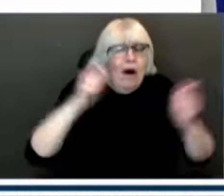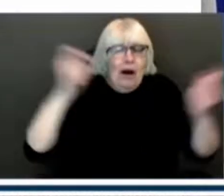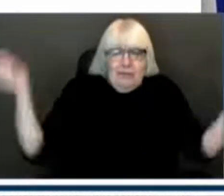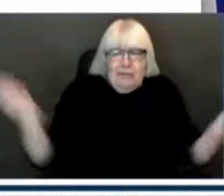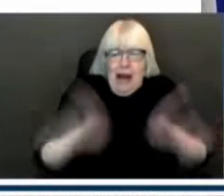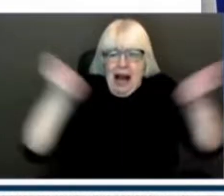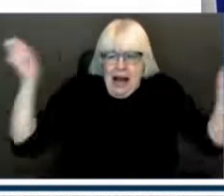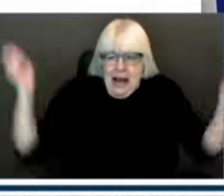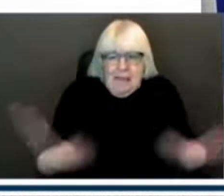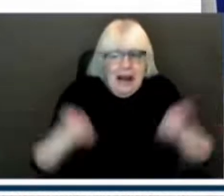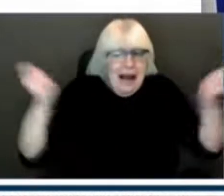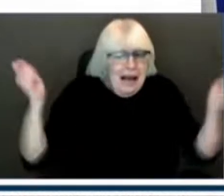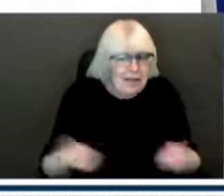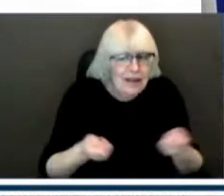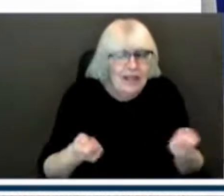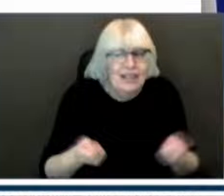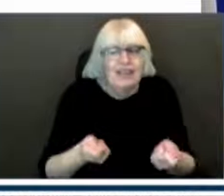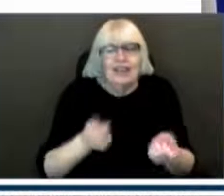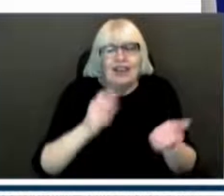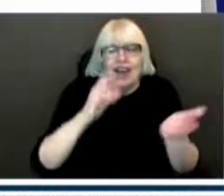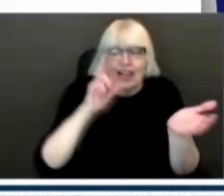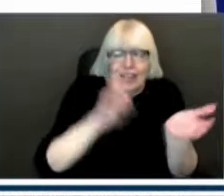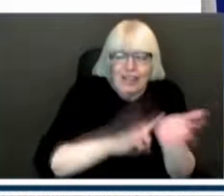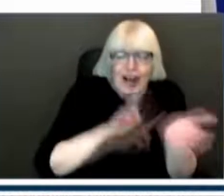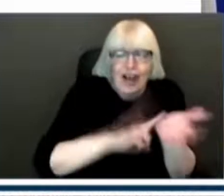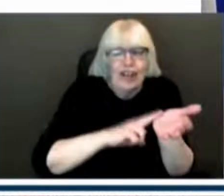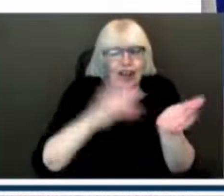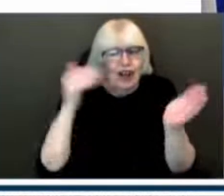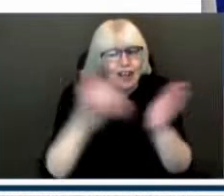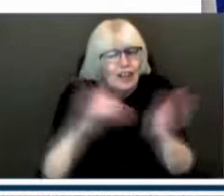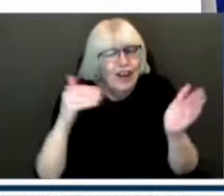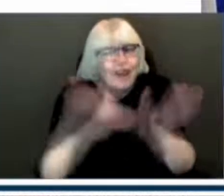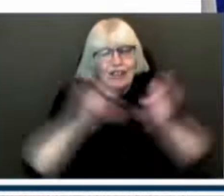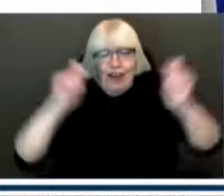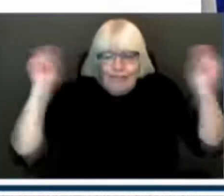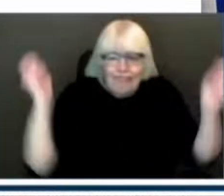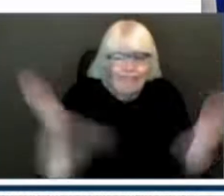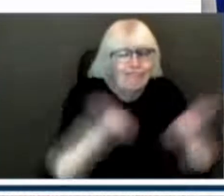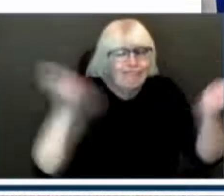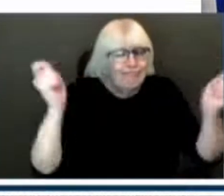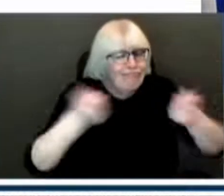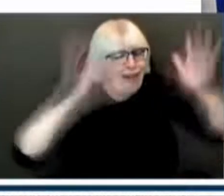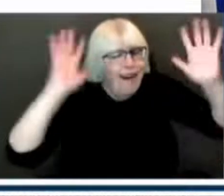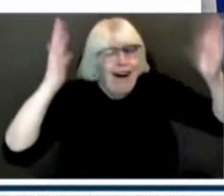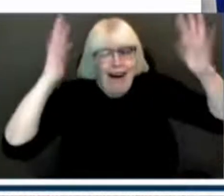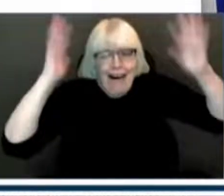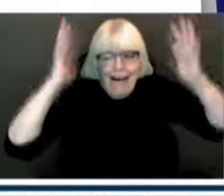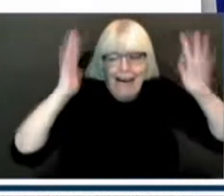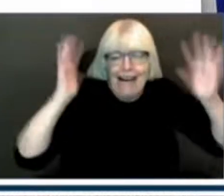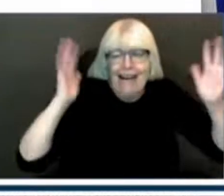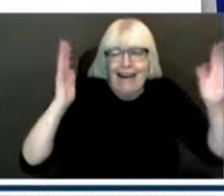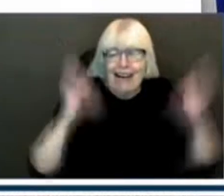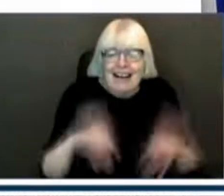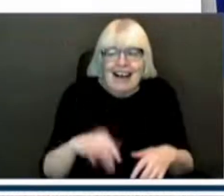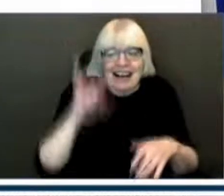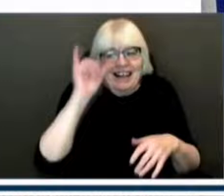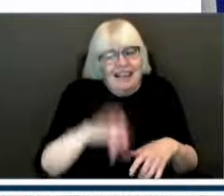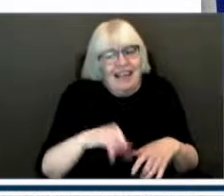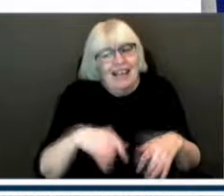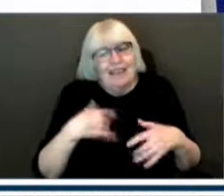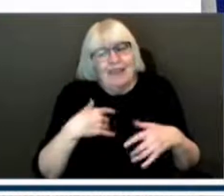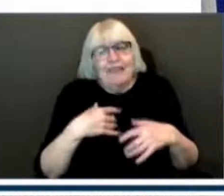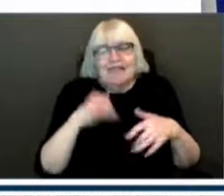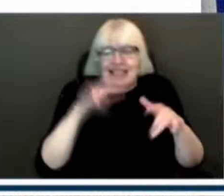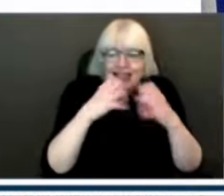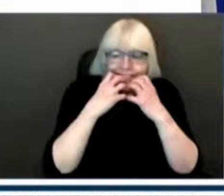they rotated through their shift changes. We all remember that. That admiration for our healthcare professionals and frontline professionals